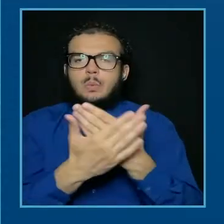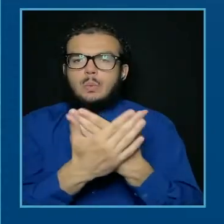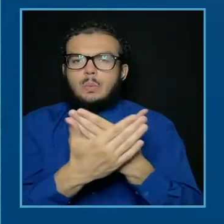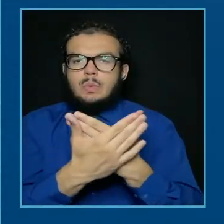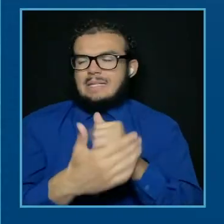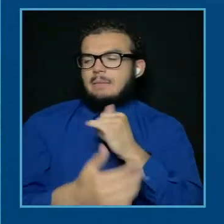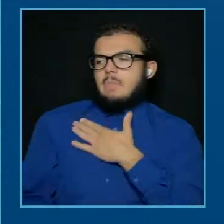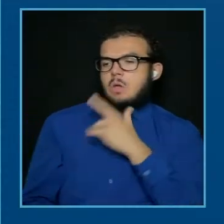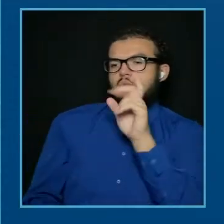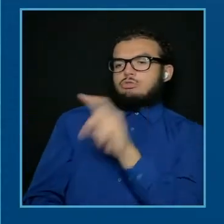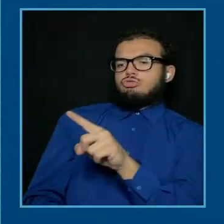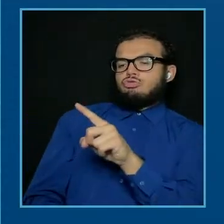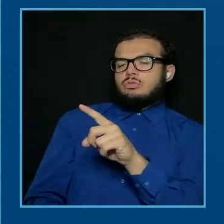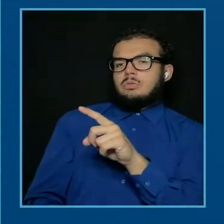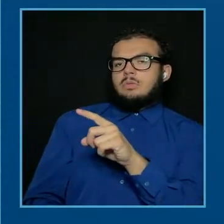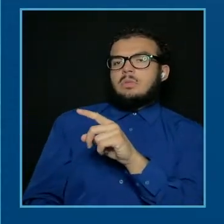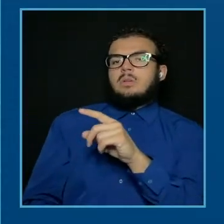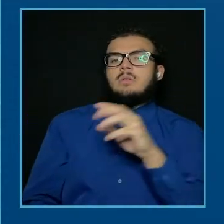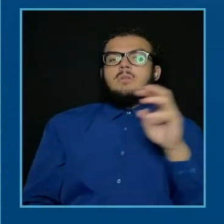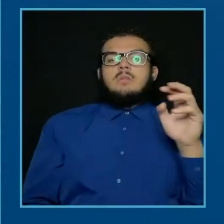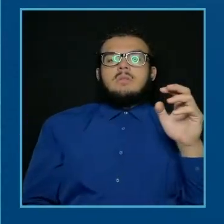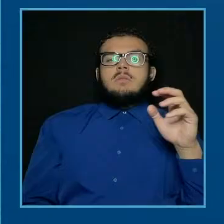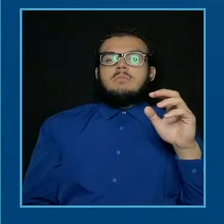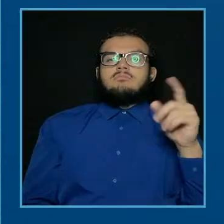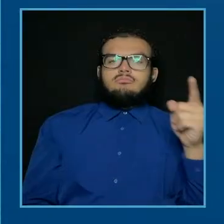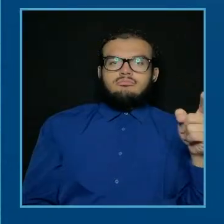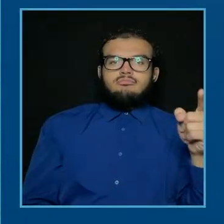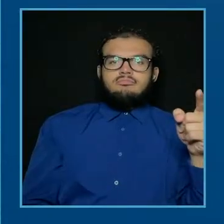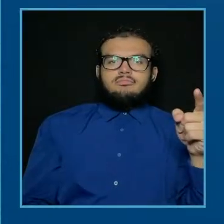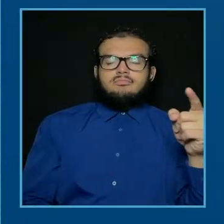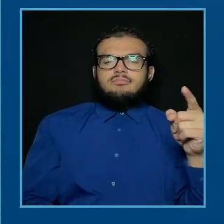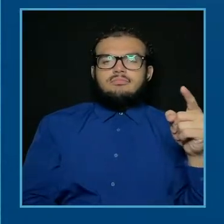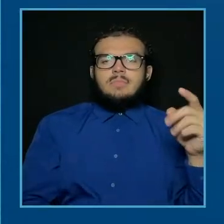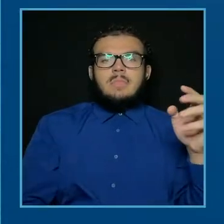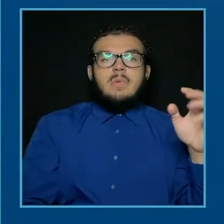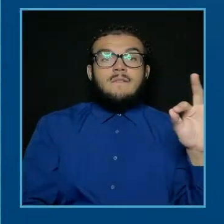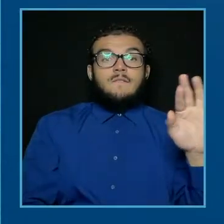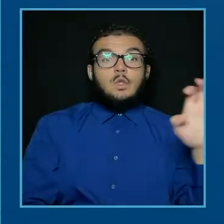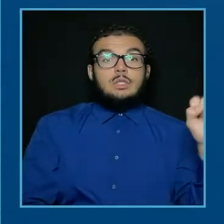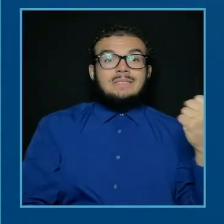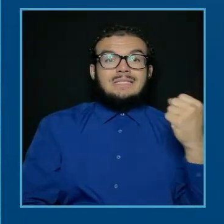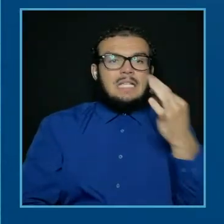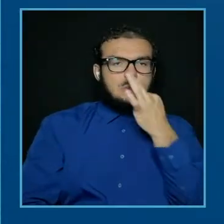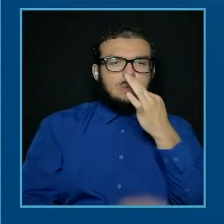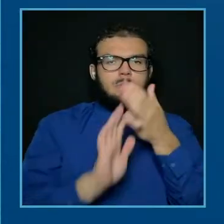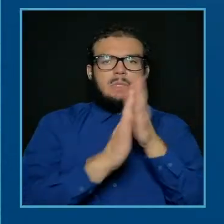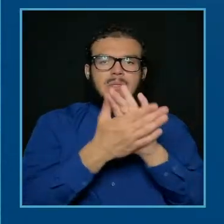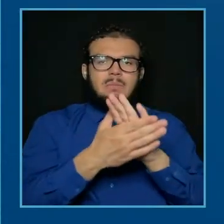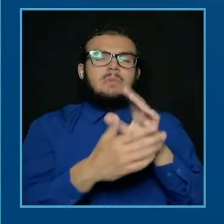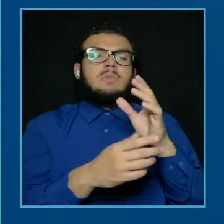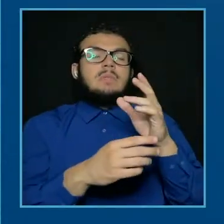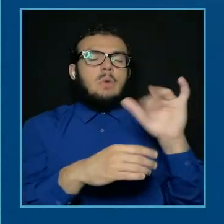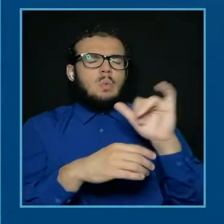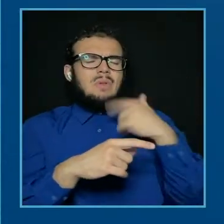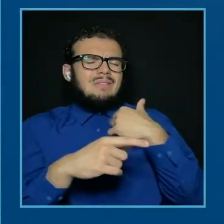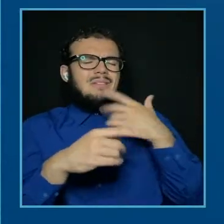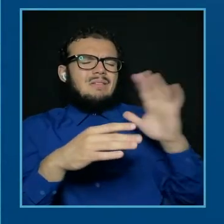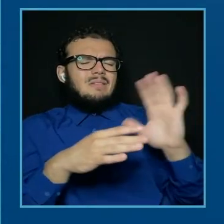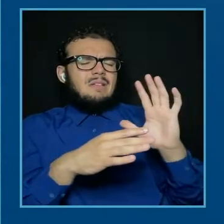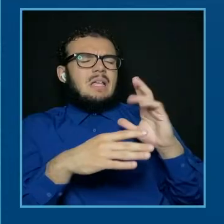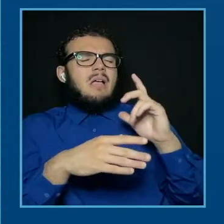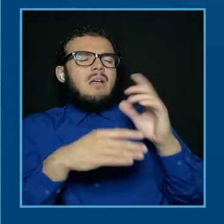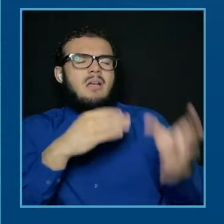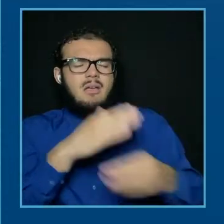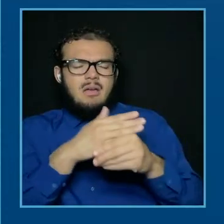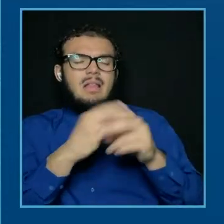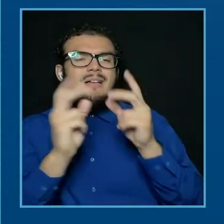question, because Ms. Free's expert had said that this would be an incomplete election. Do we want to also edit